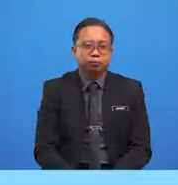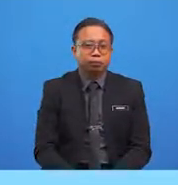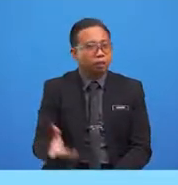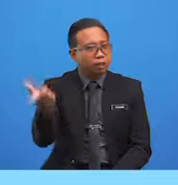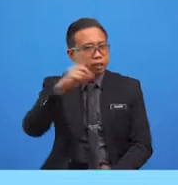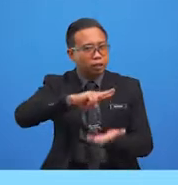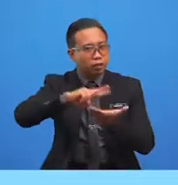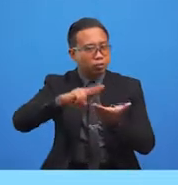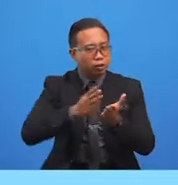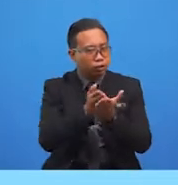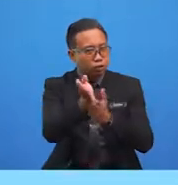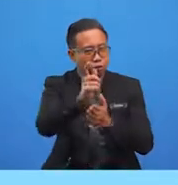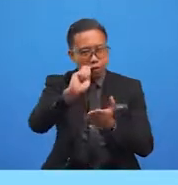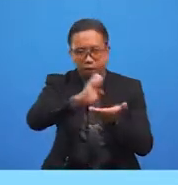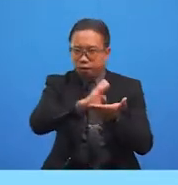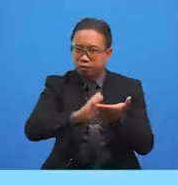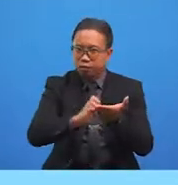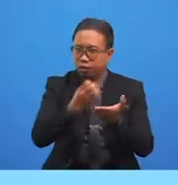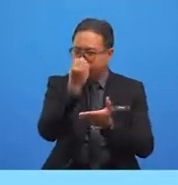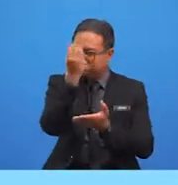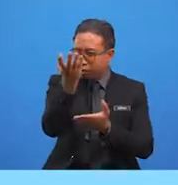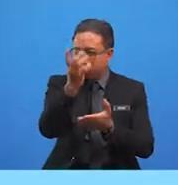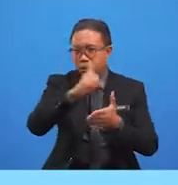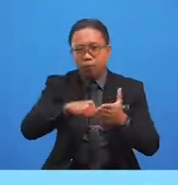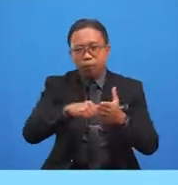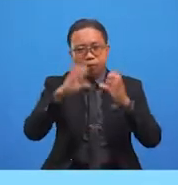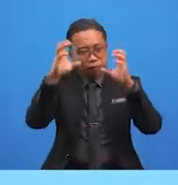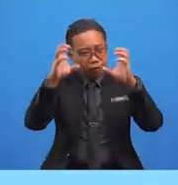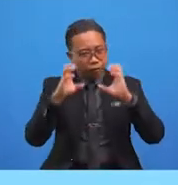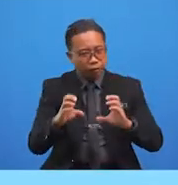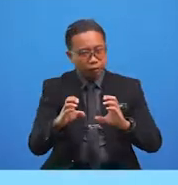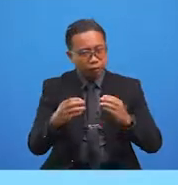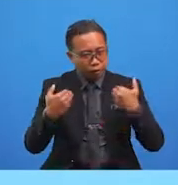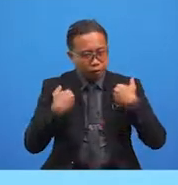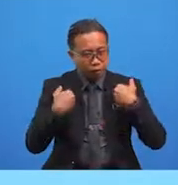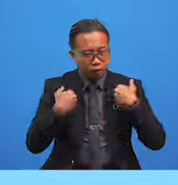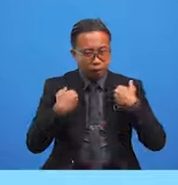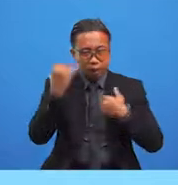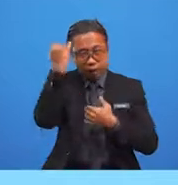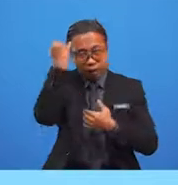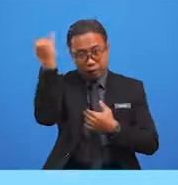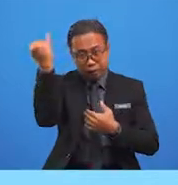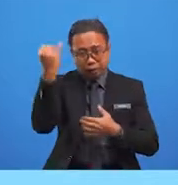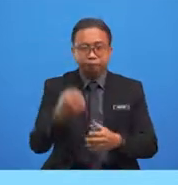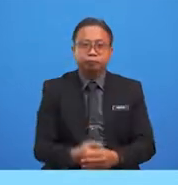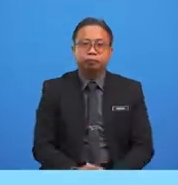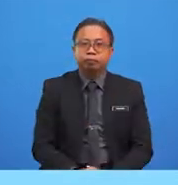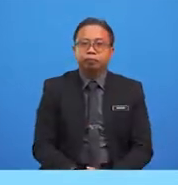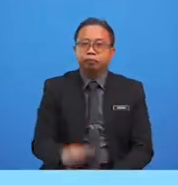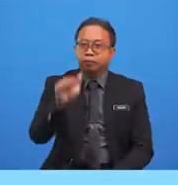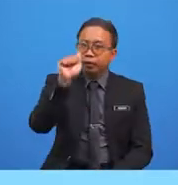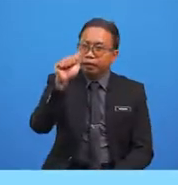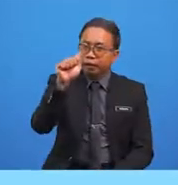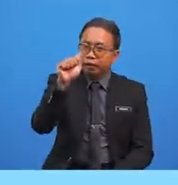Let's read through the essay and determine which paragraph carried this idea. A,